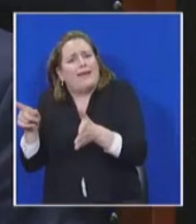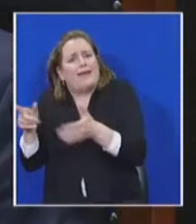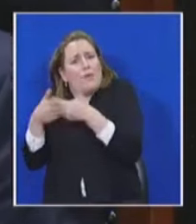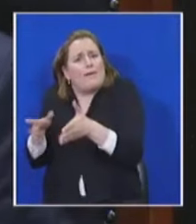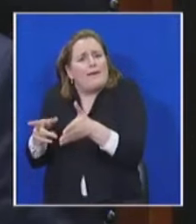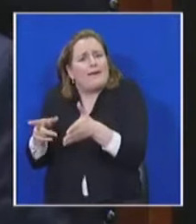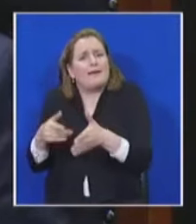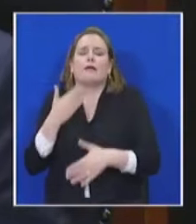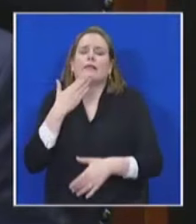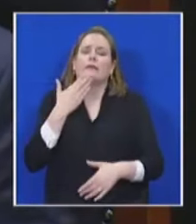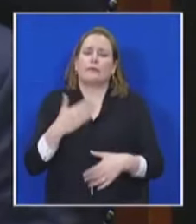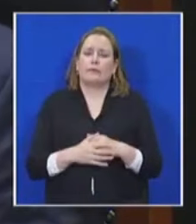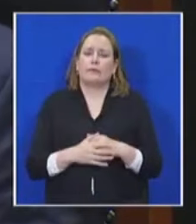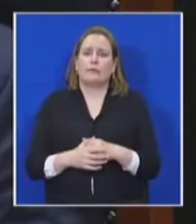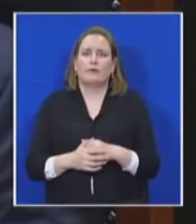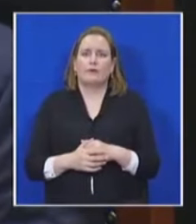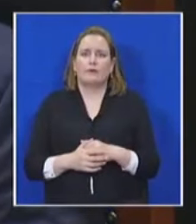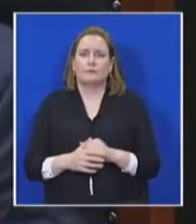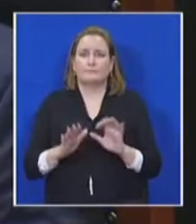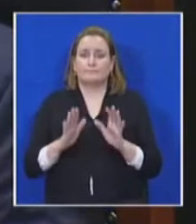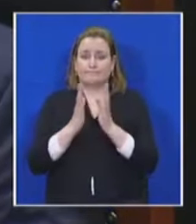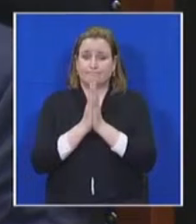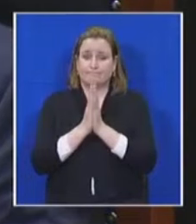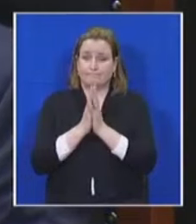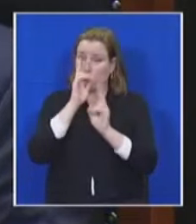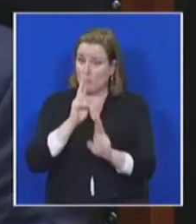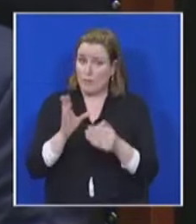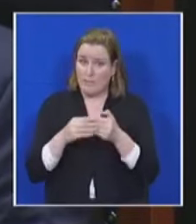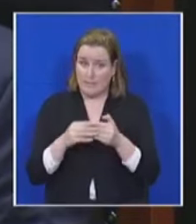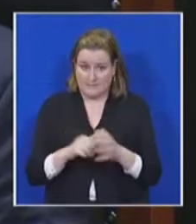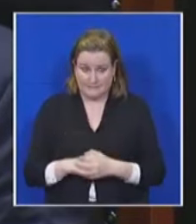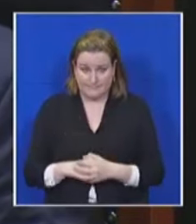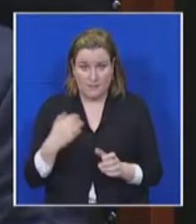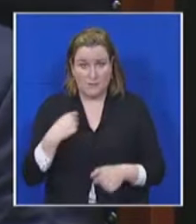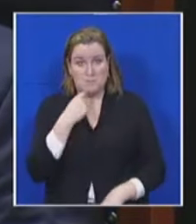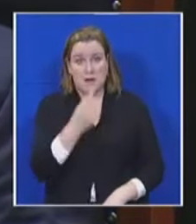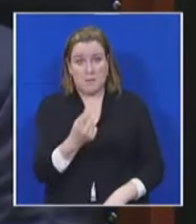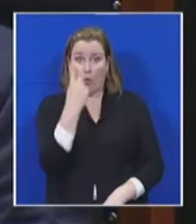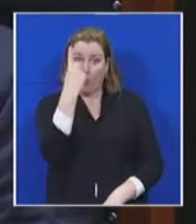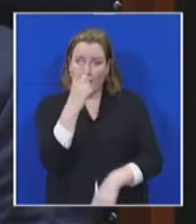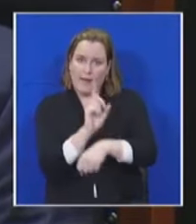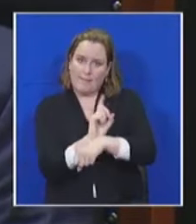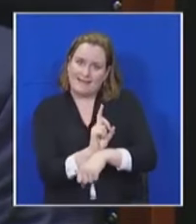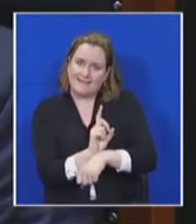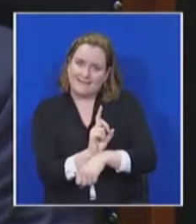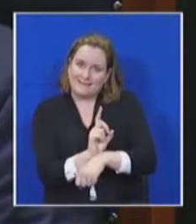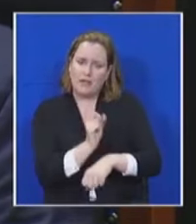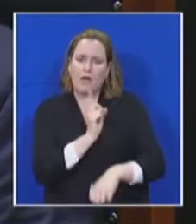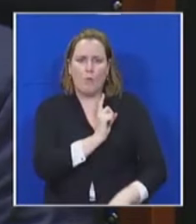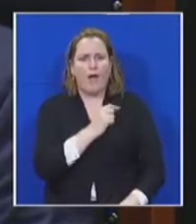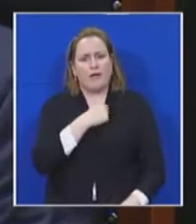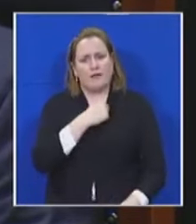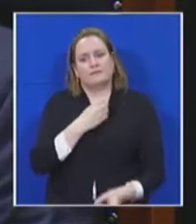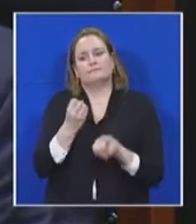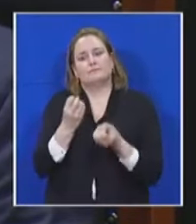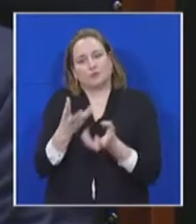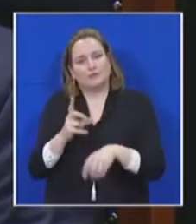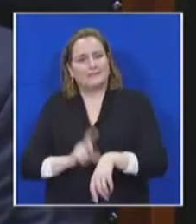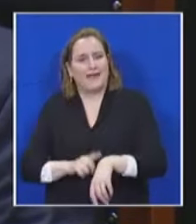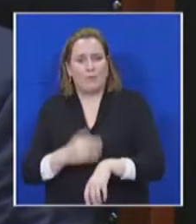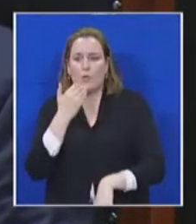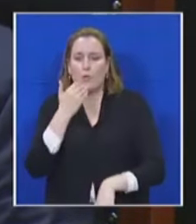you. Honorable members, when the bells are rung for 1 minute, because I thought I must make provision for anybody